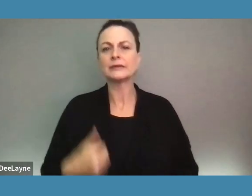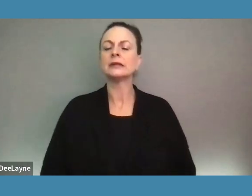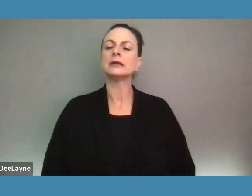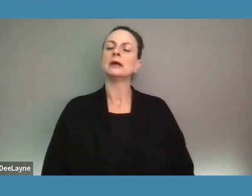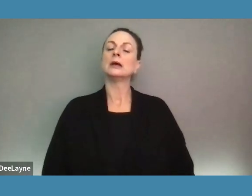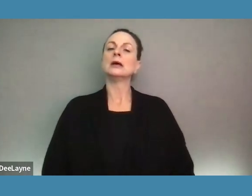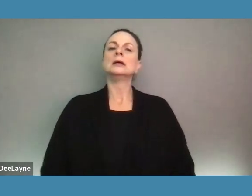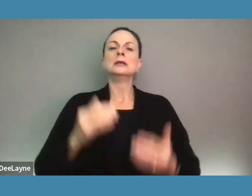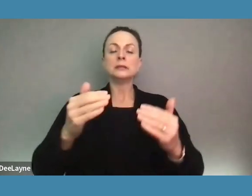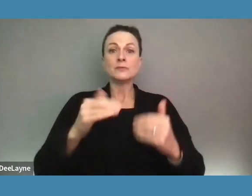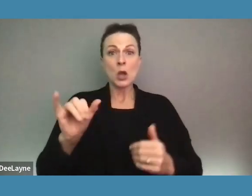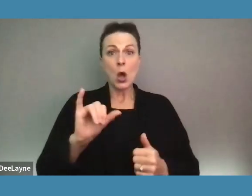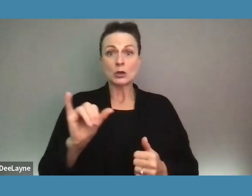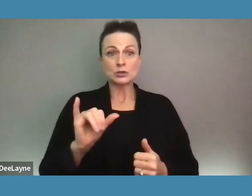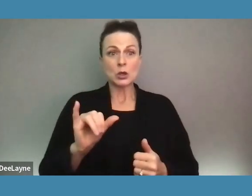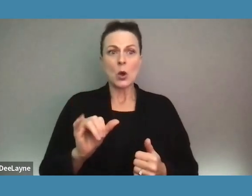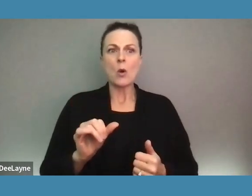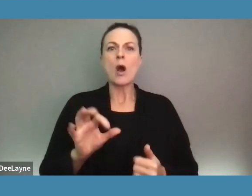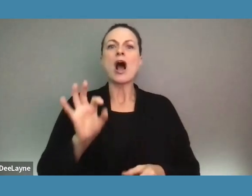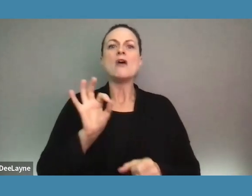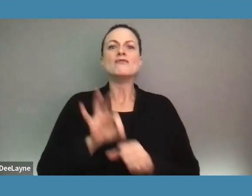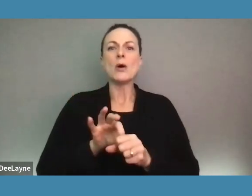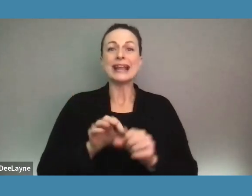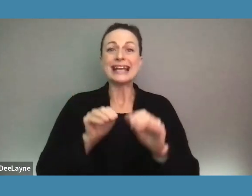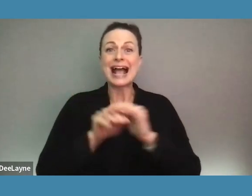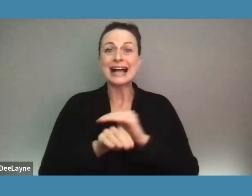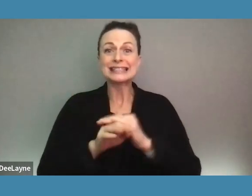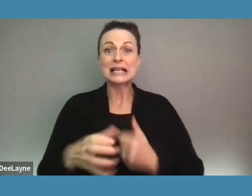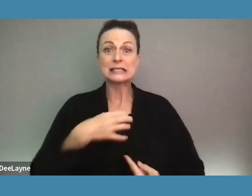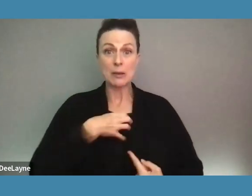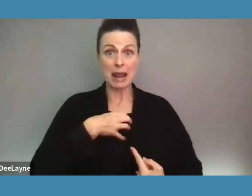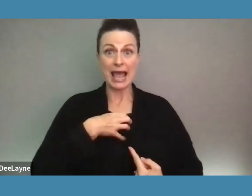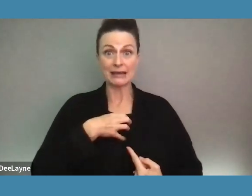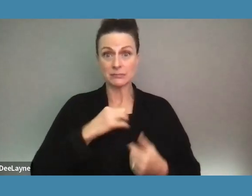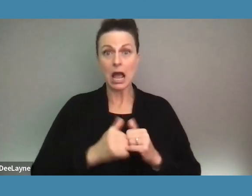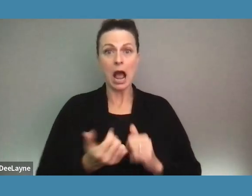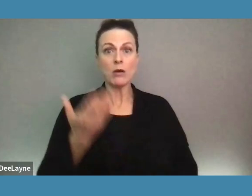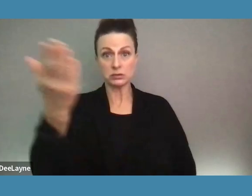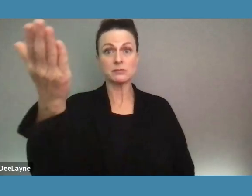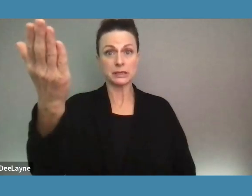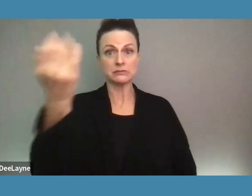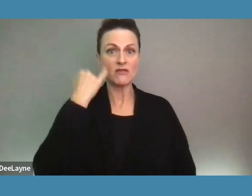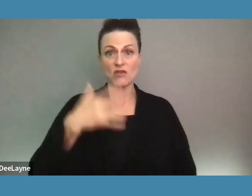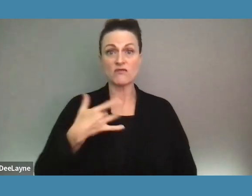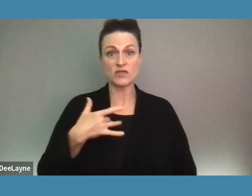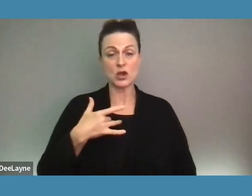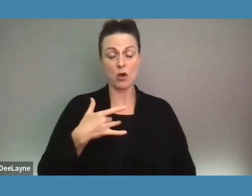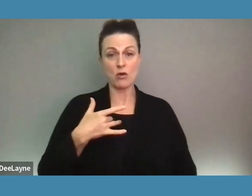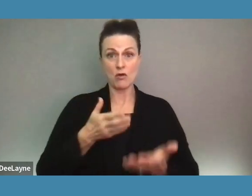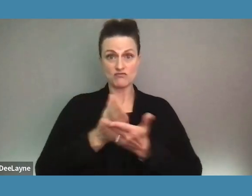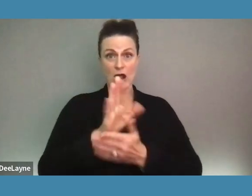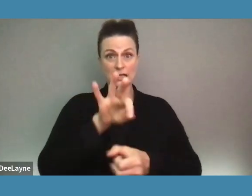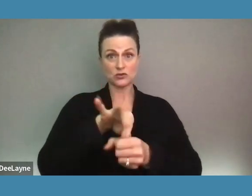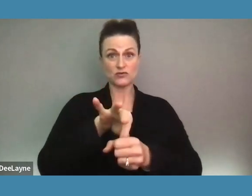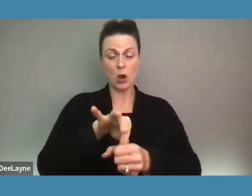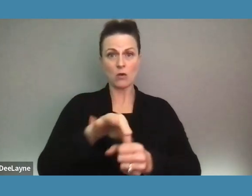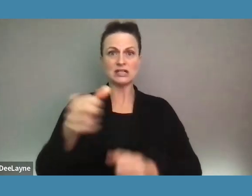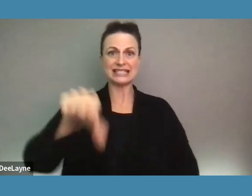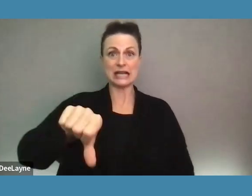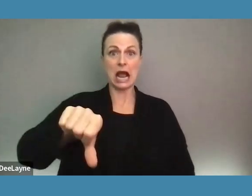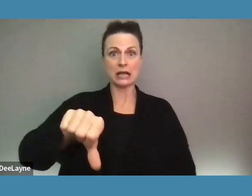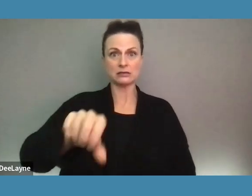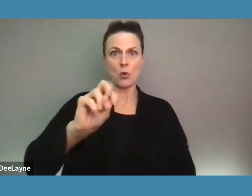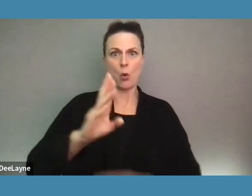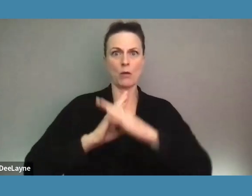And also how to submit a voting access complaint if you feel that your rights to the ballot have been denied